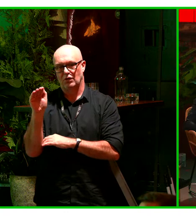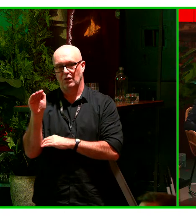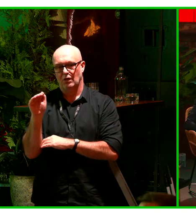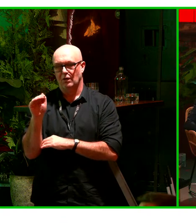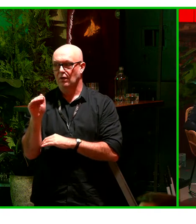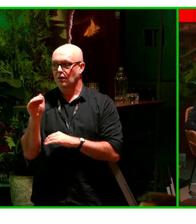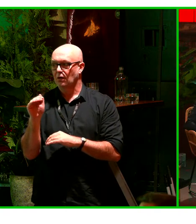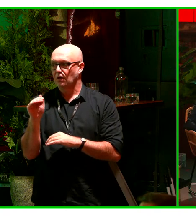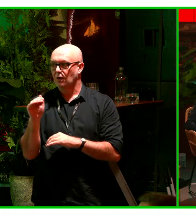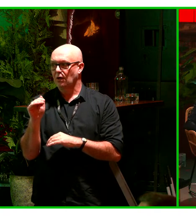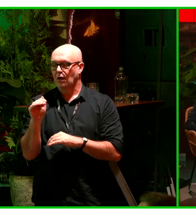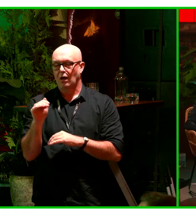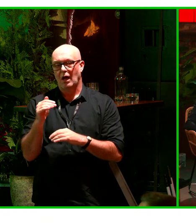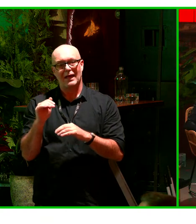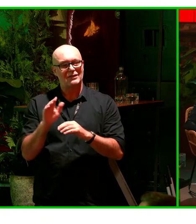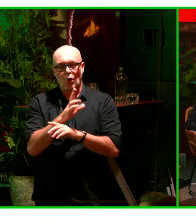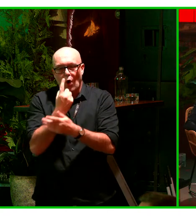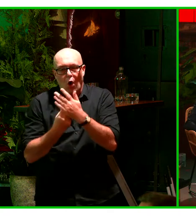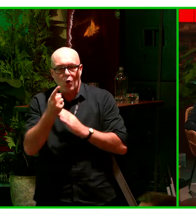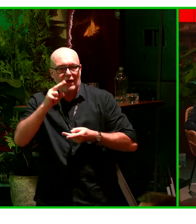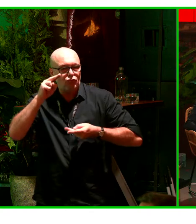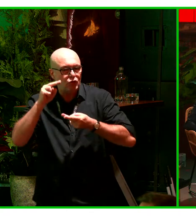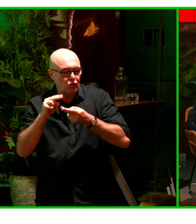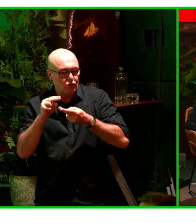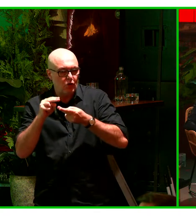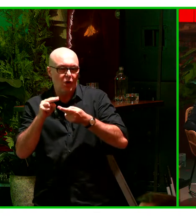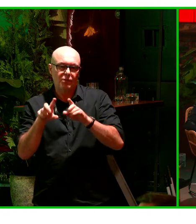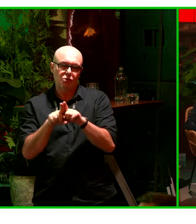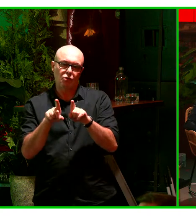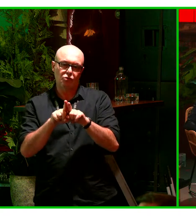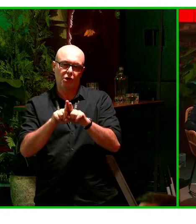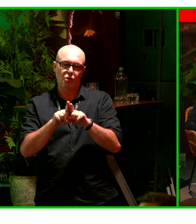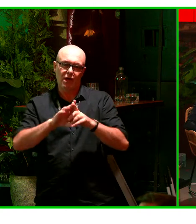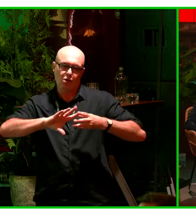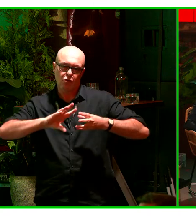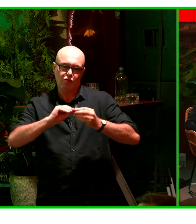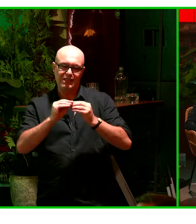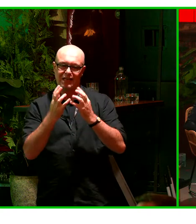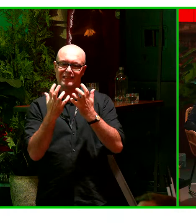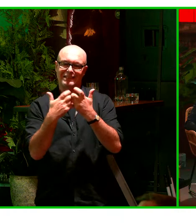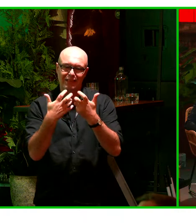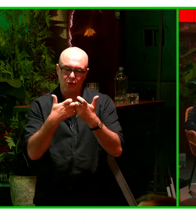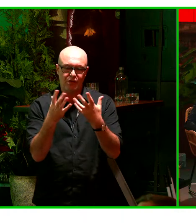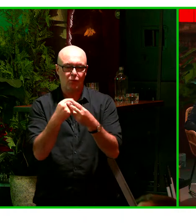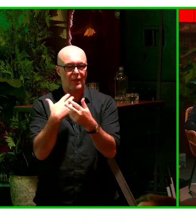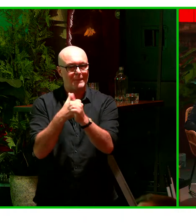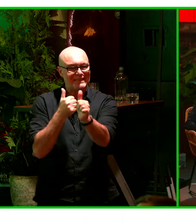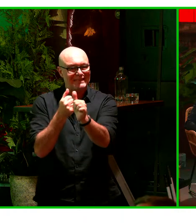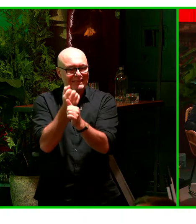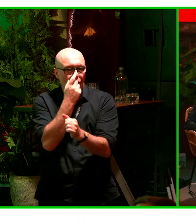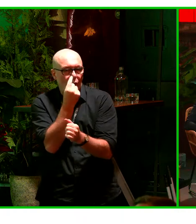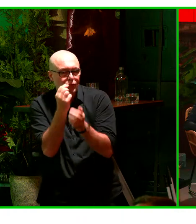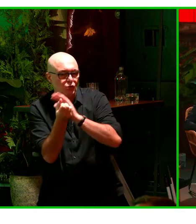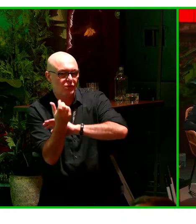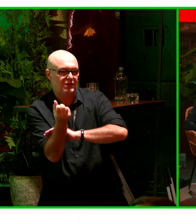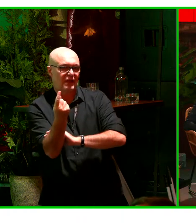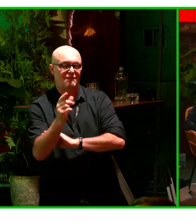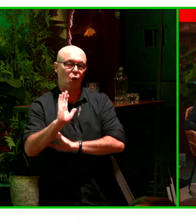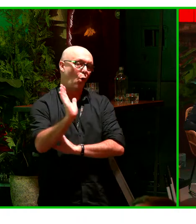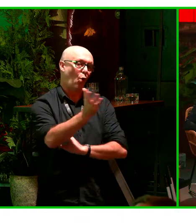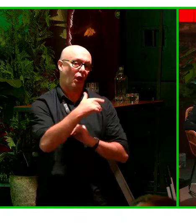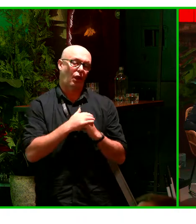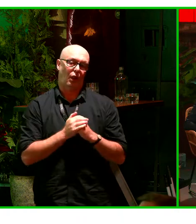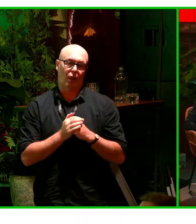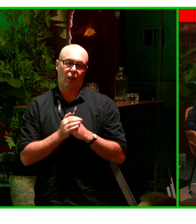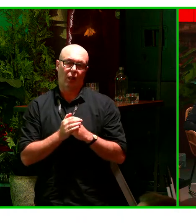not simply production. It's also in the IP and the technology and the commercial opportunities that presents for all of us.